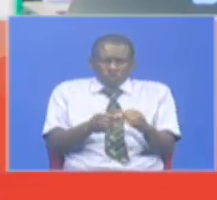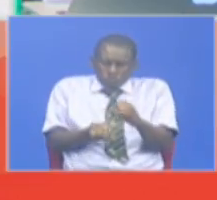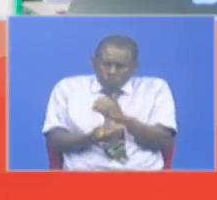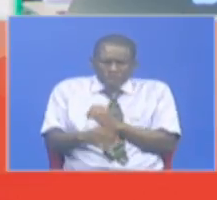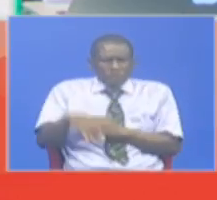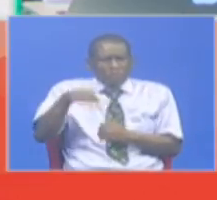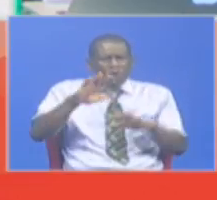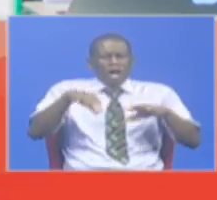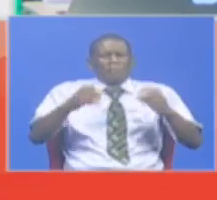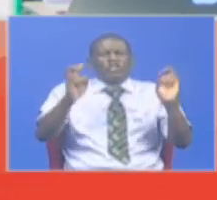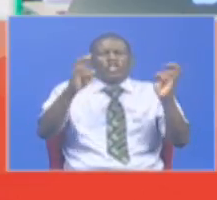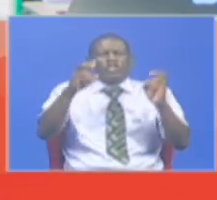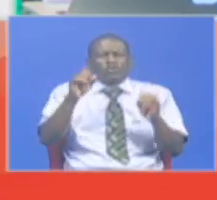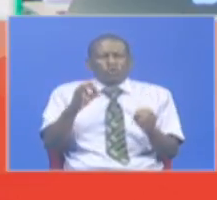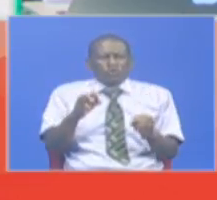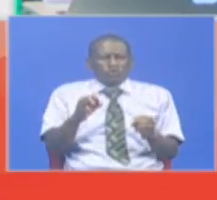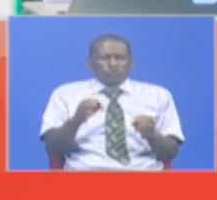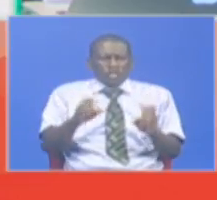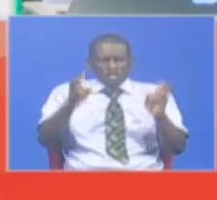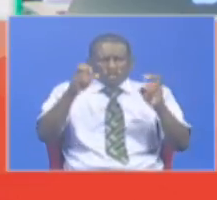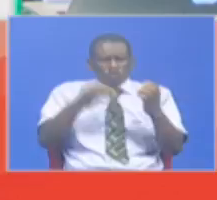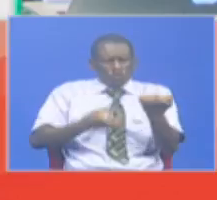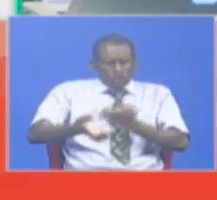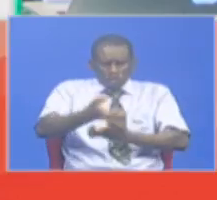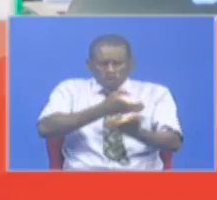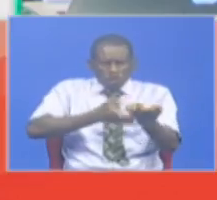the issue of economic